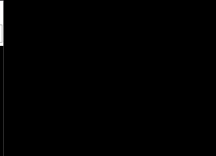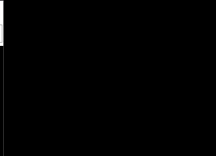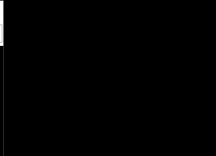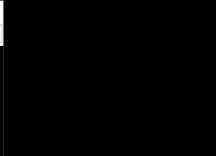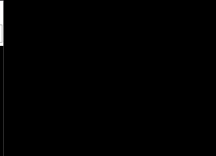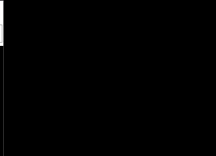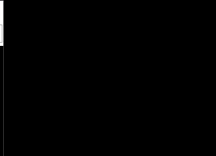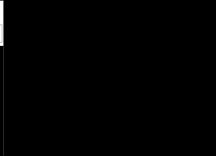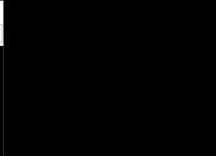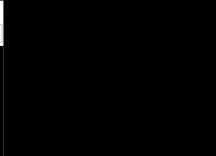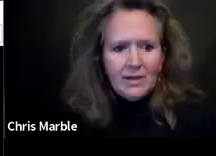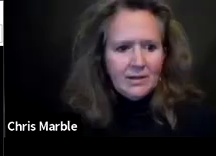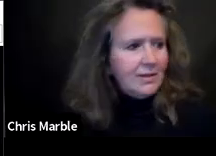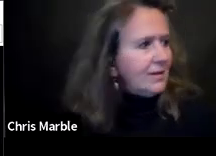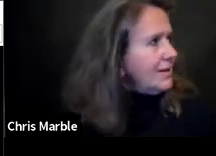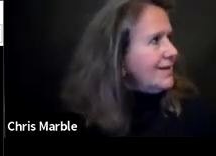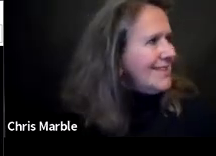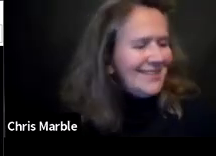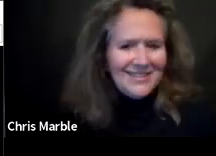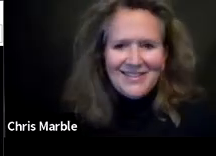hear it. Okay.